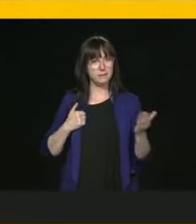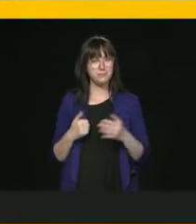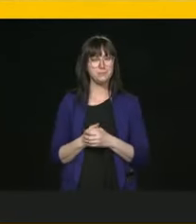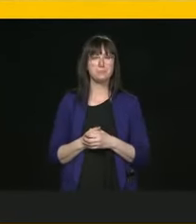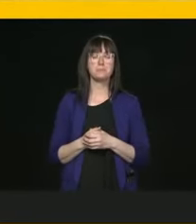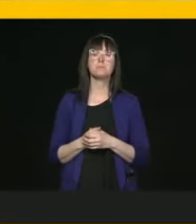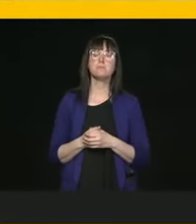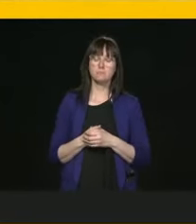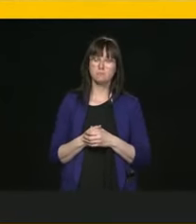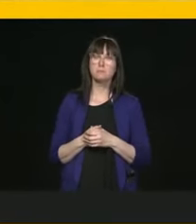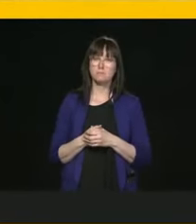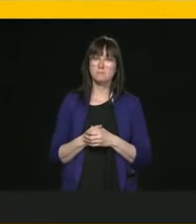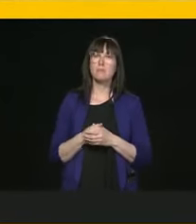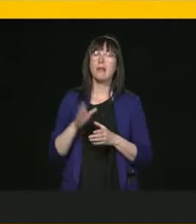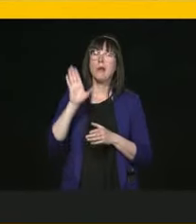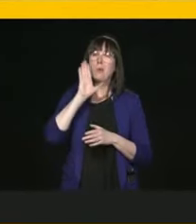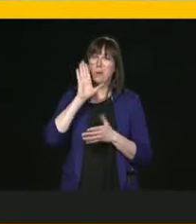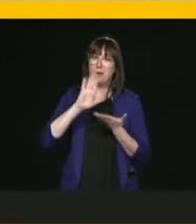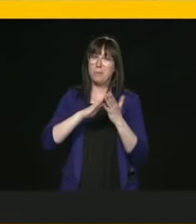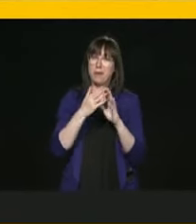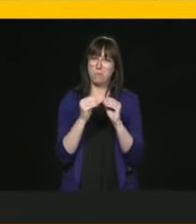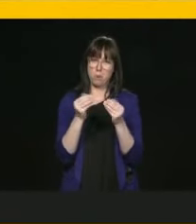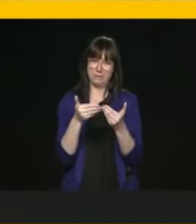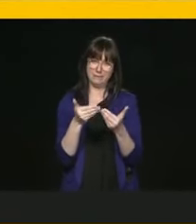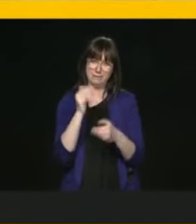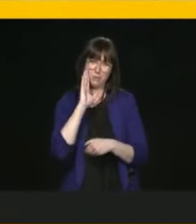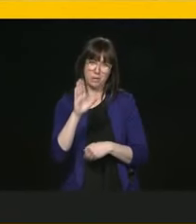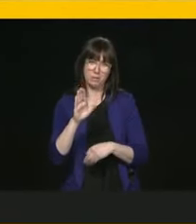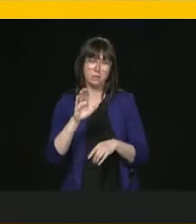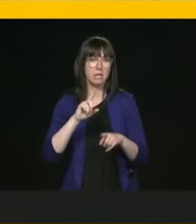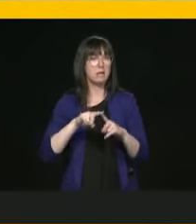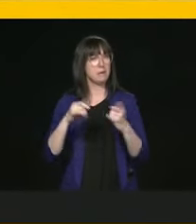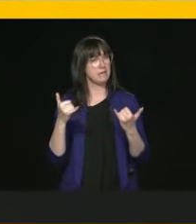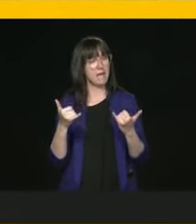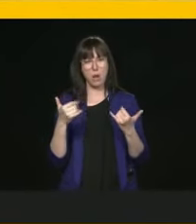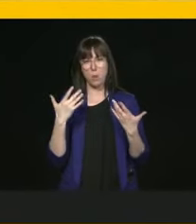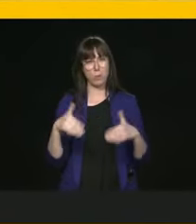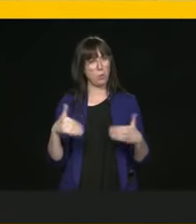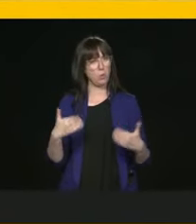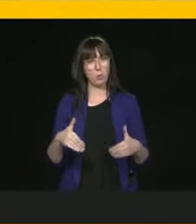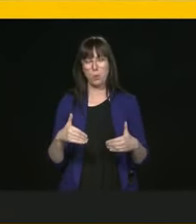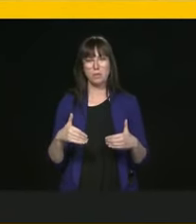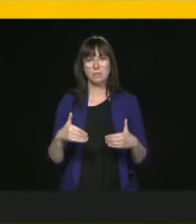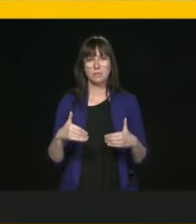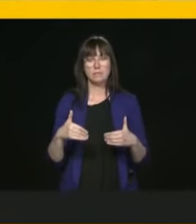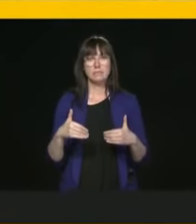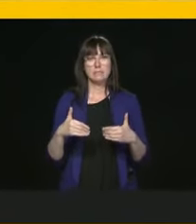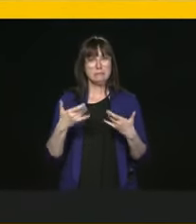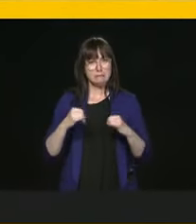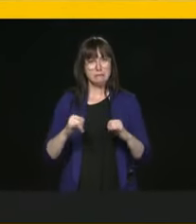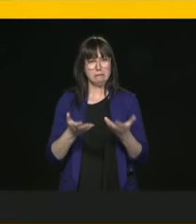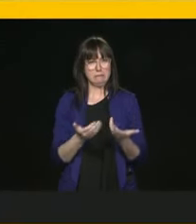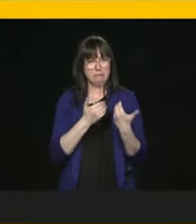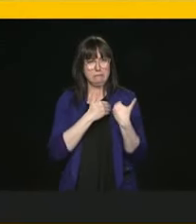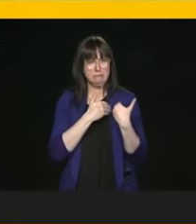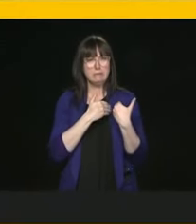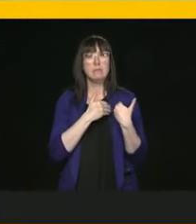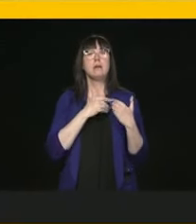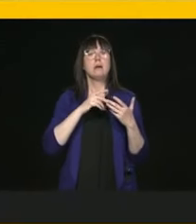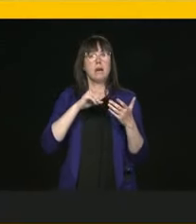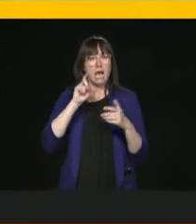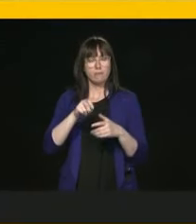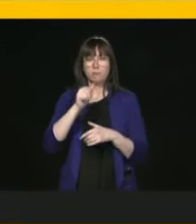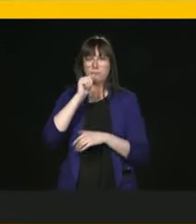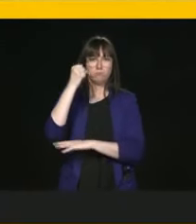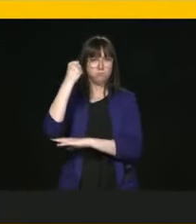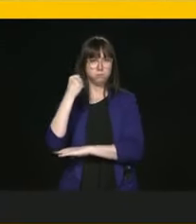will get easier, but until it does, we need to be prepared to persevere. And that